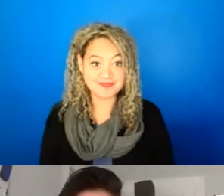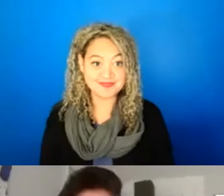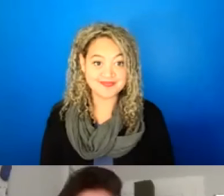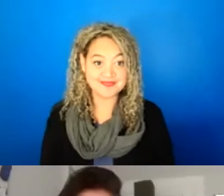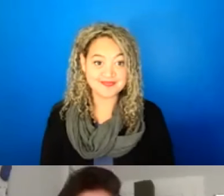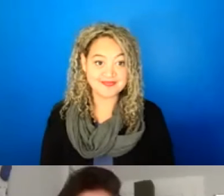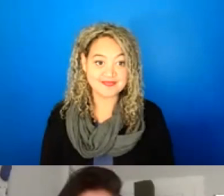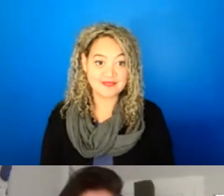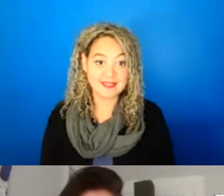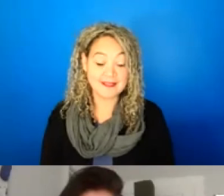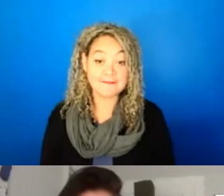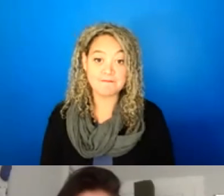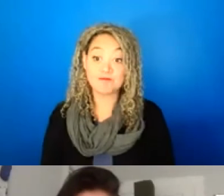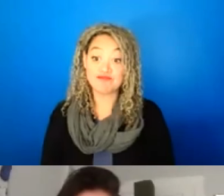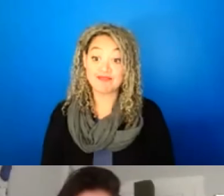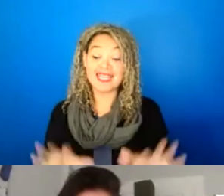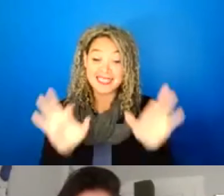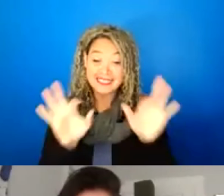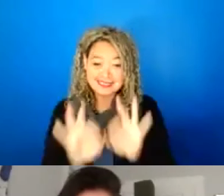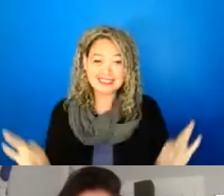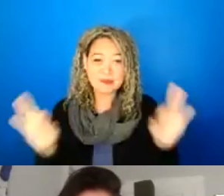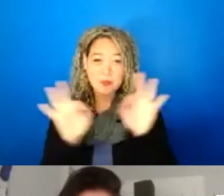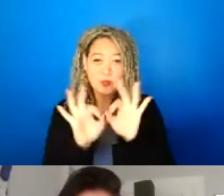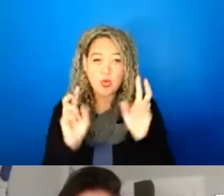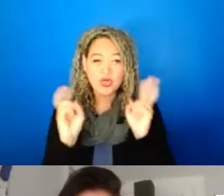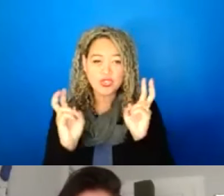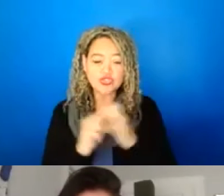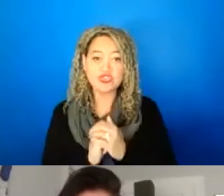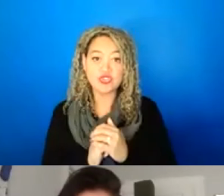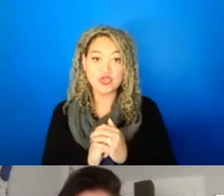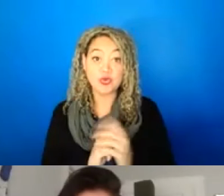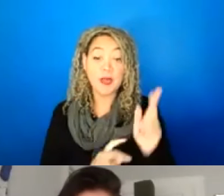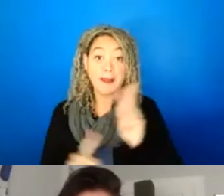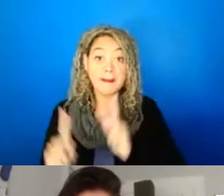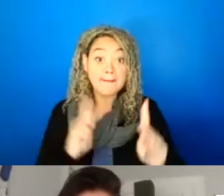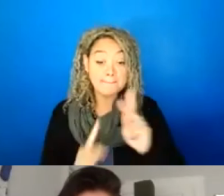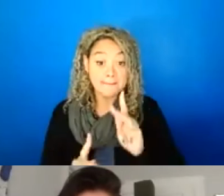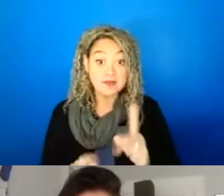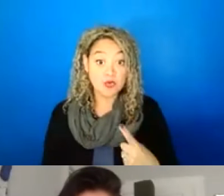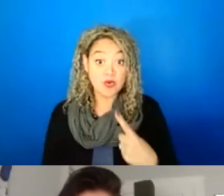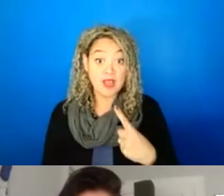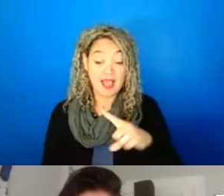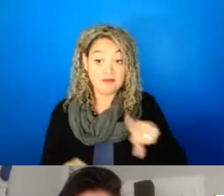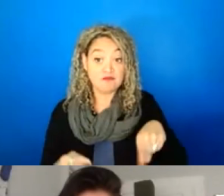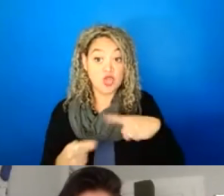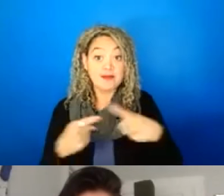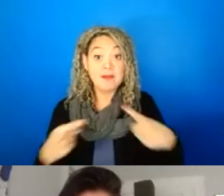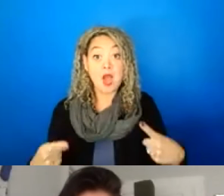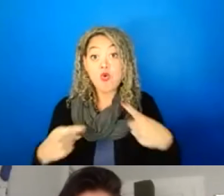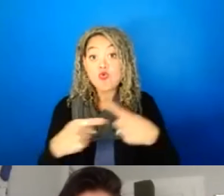It's a critical issue. People have made claims of this kind of cross-modal